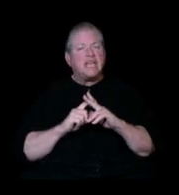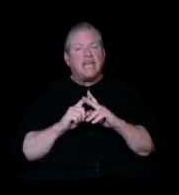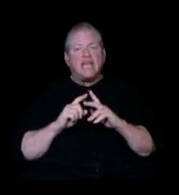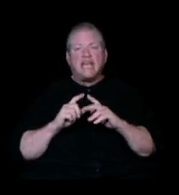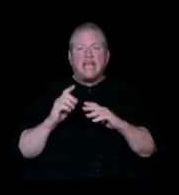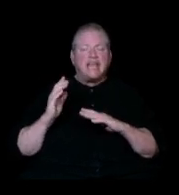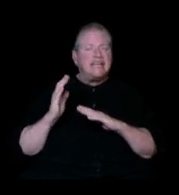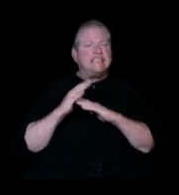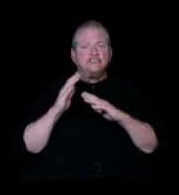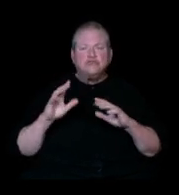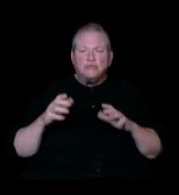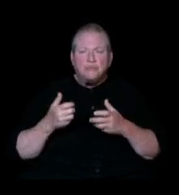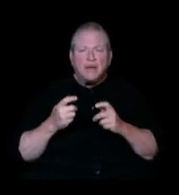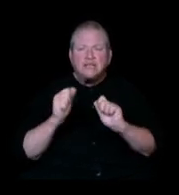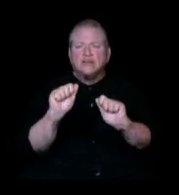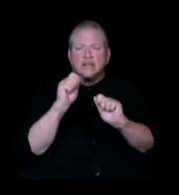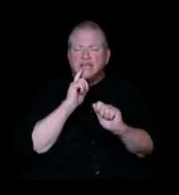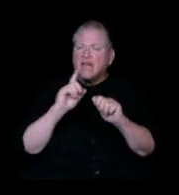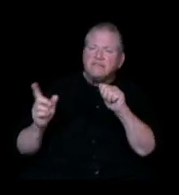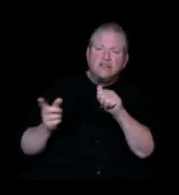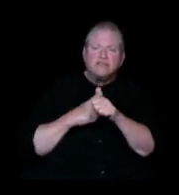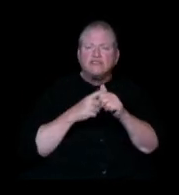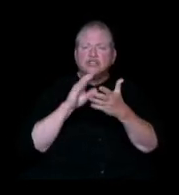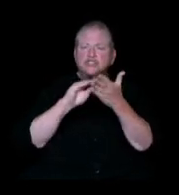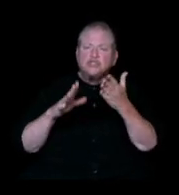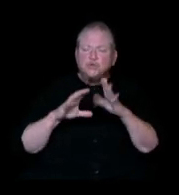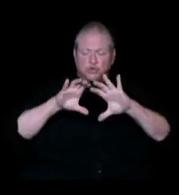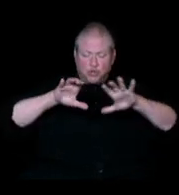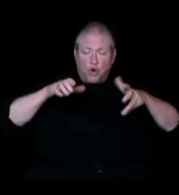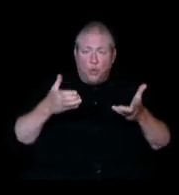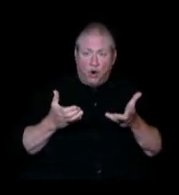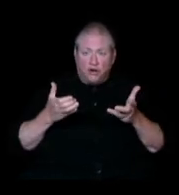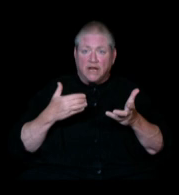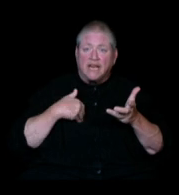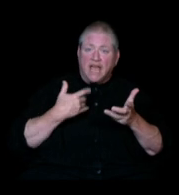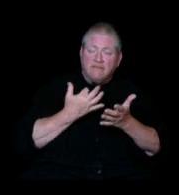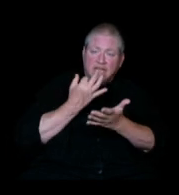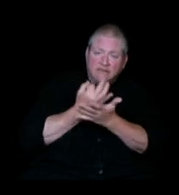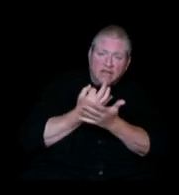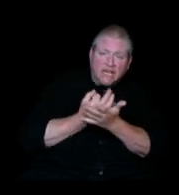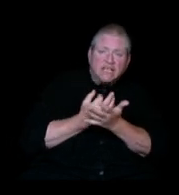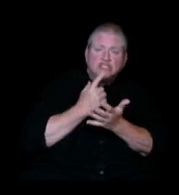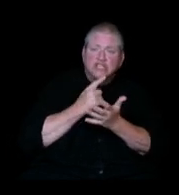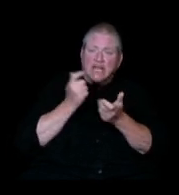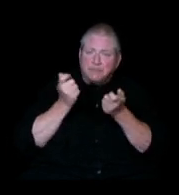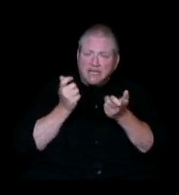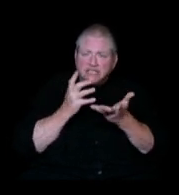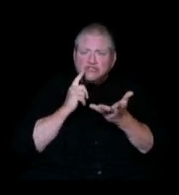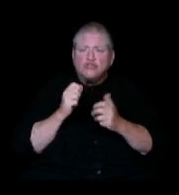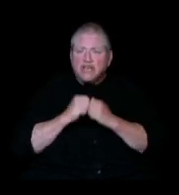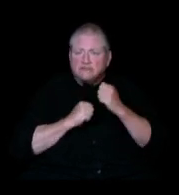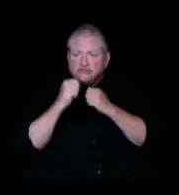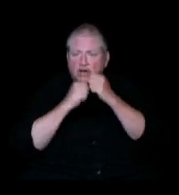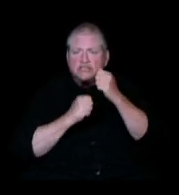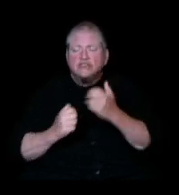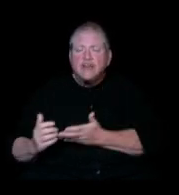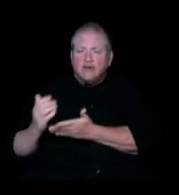instrumental in recruiting and coordinating the first student cohort, establishing the financial and administrative structure, and